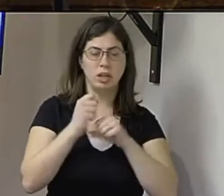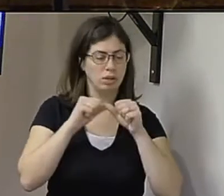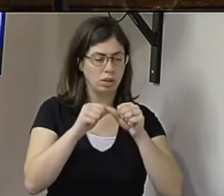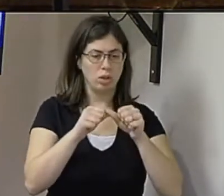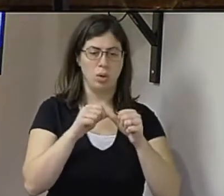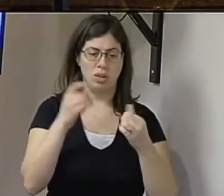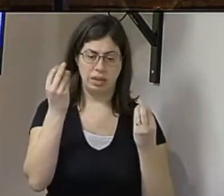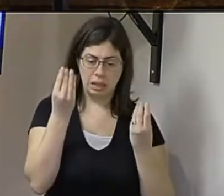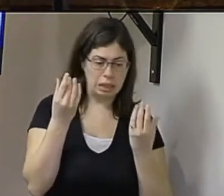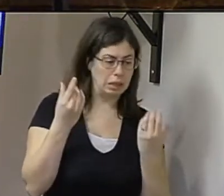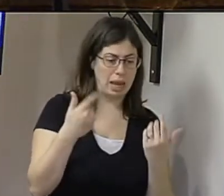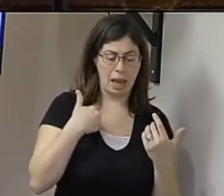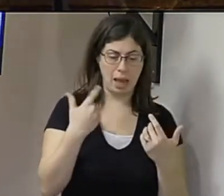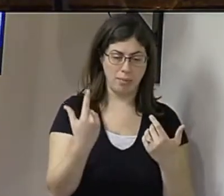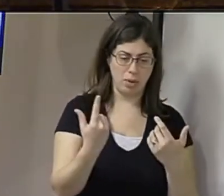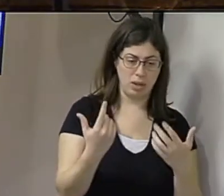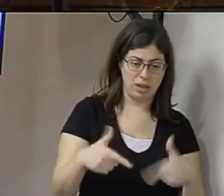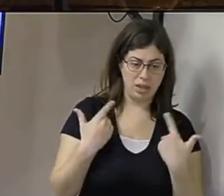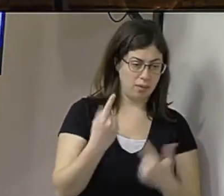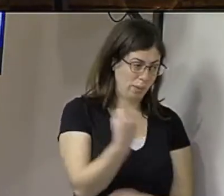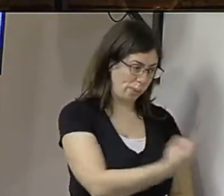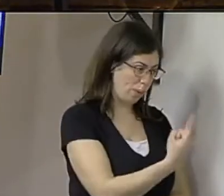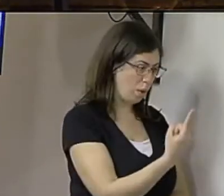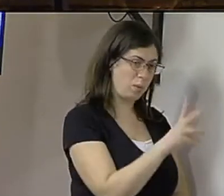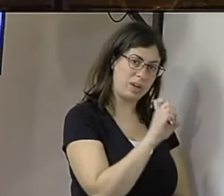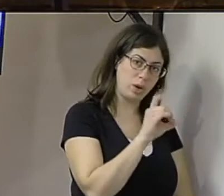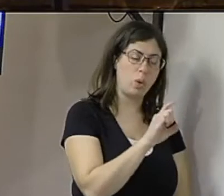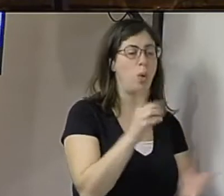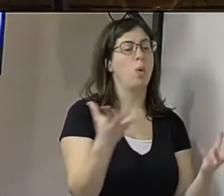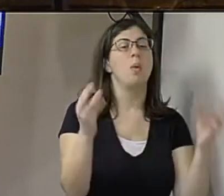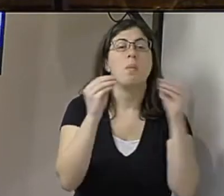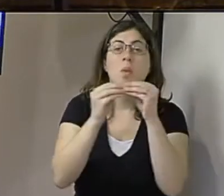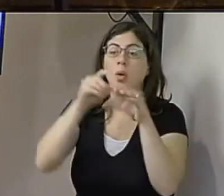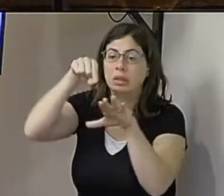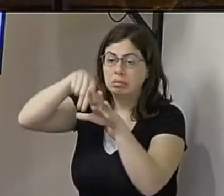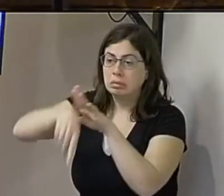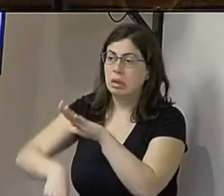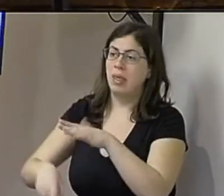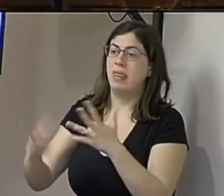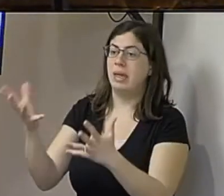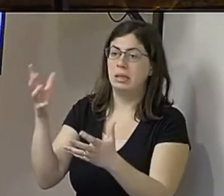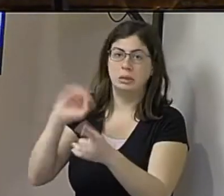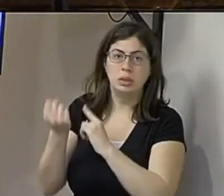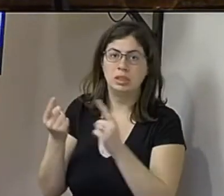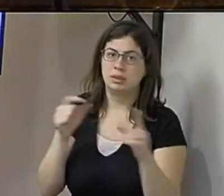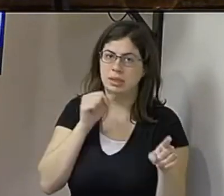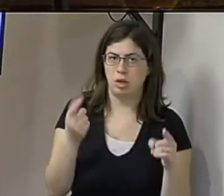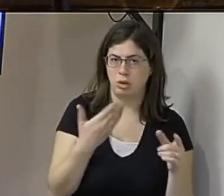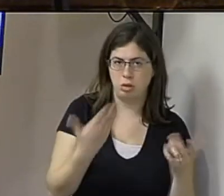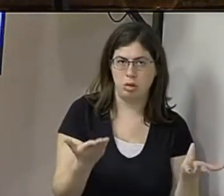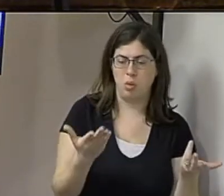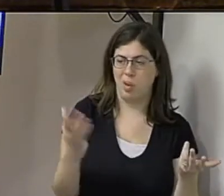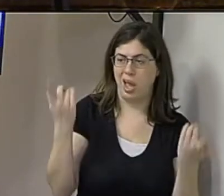going to spend the rest of her life a widow in the king's harem, or if she's going to get pulled even deeper into the whole mess and intrigue, right? I don't think either of these are good. What happened to the